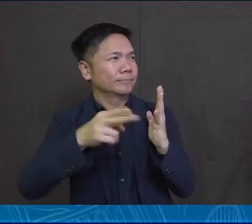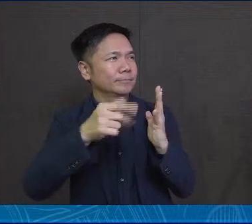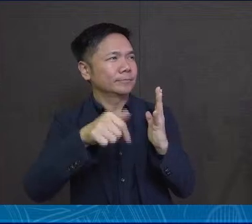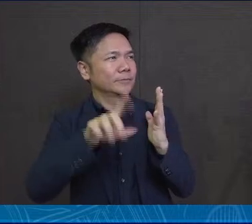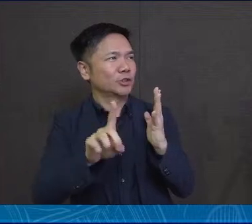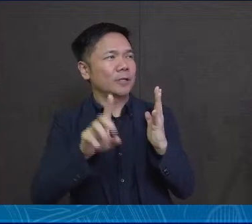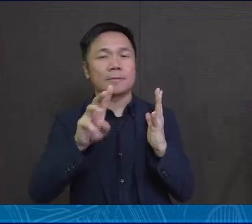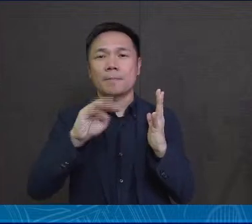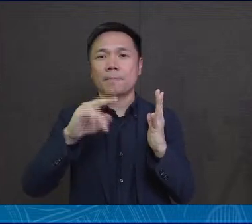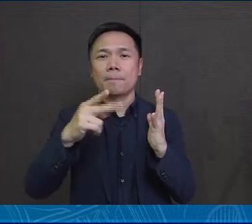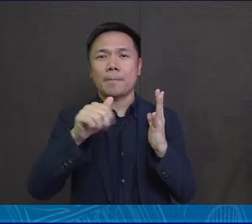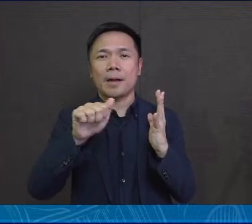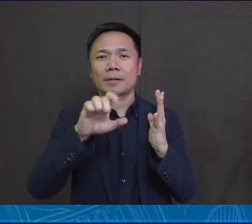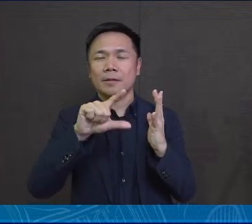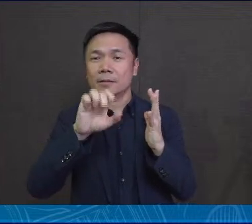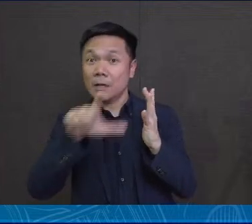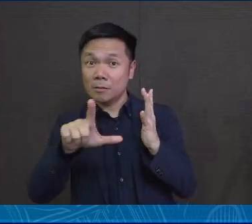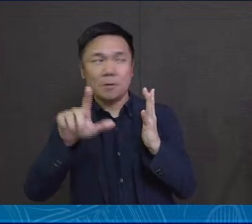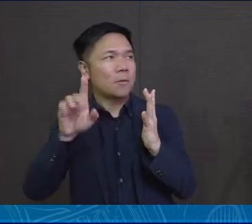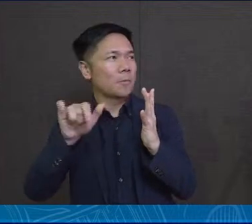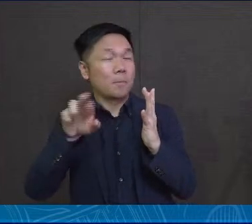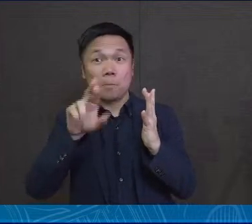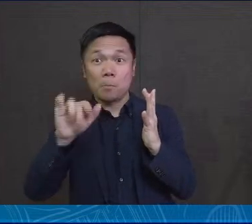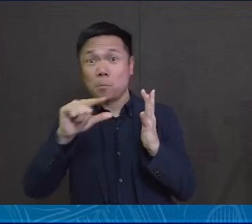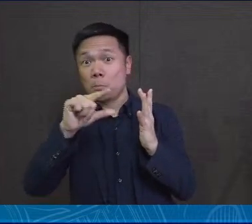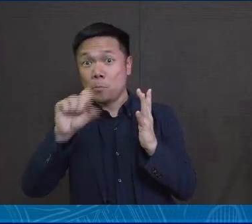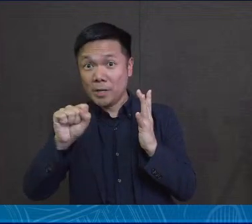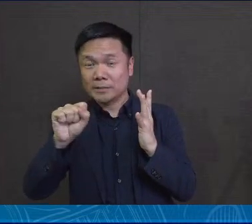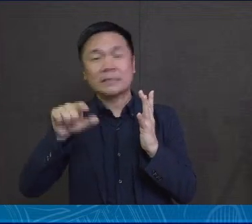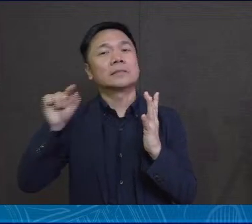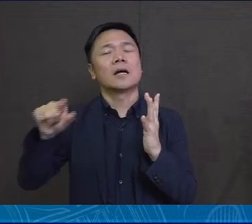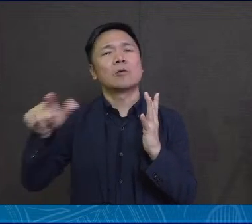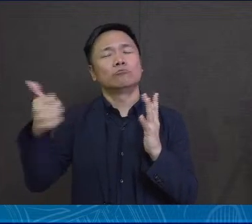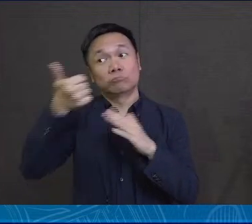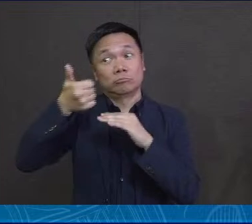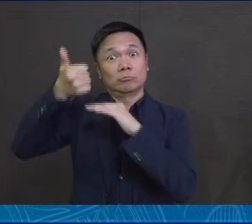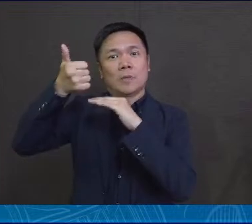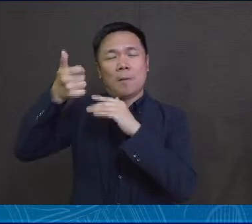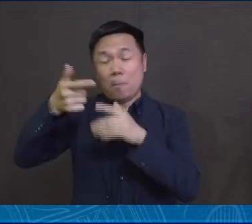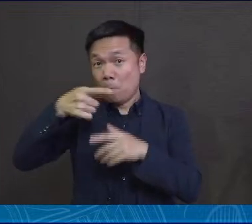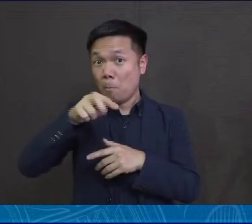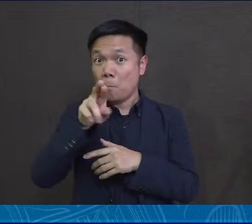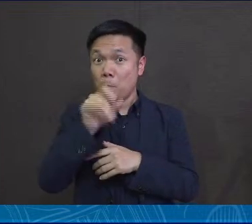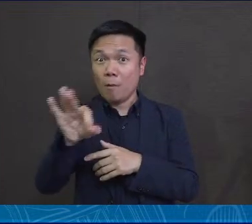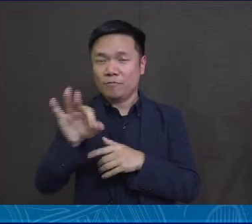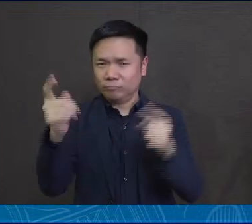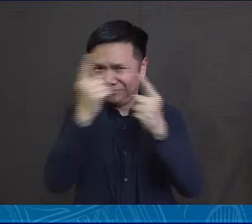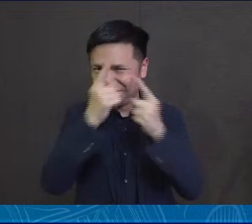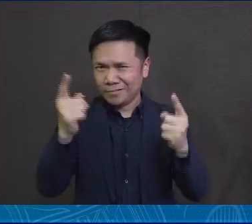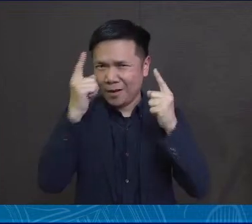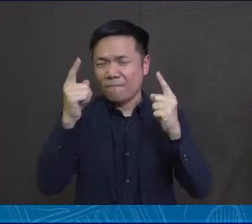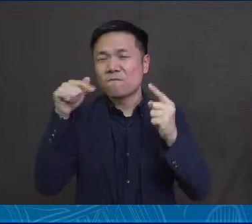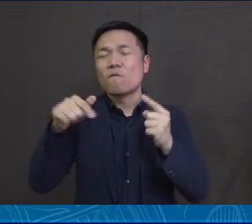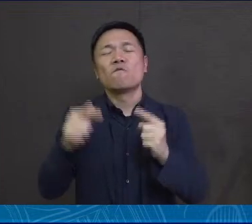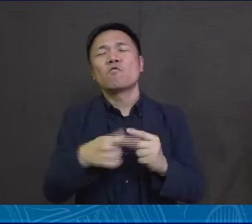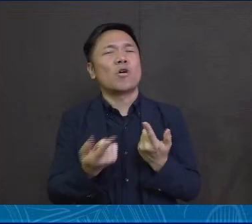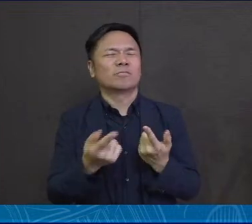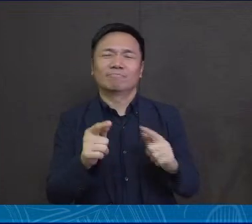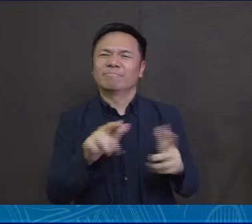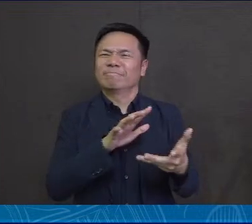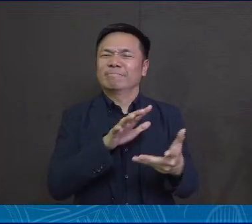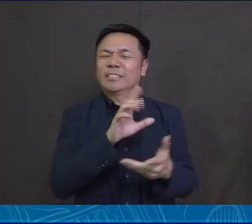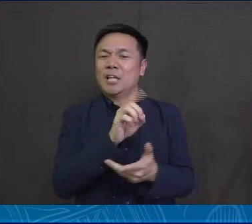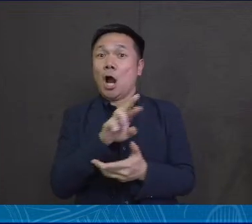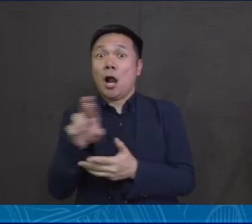Michael Briggs, who is a Professor, Academic Program Director, Executive Masters in Disaster Risk and Crisis